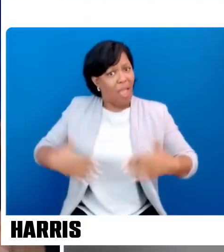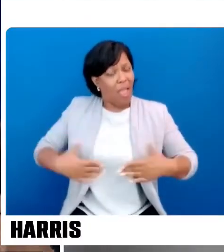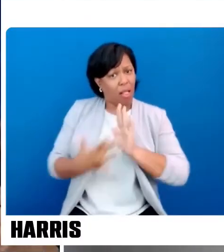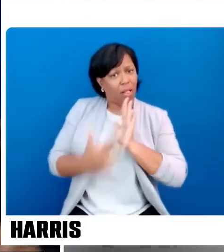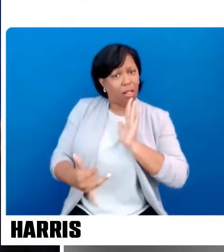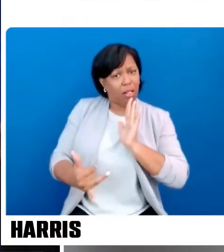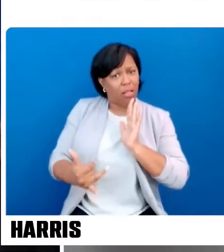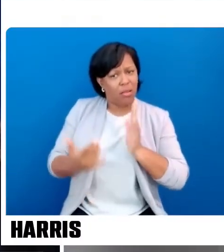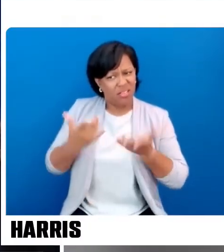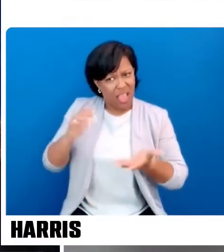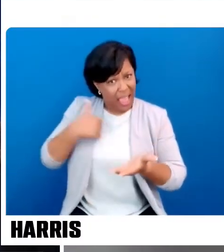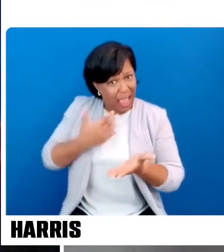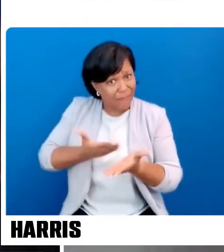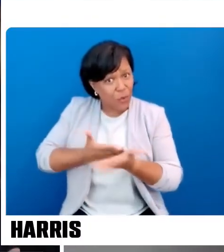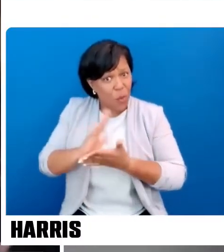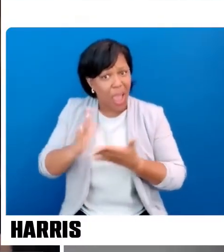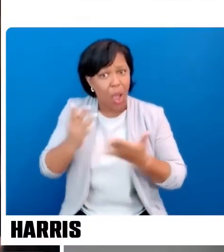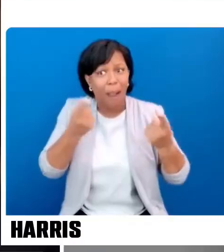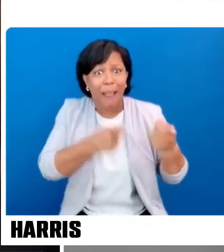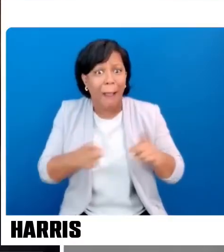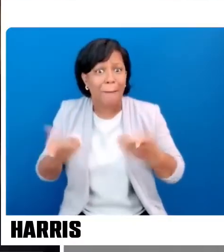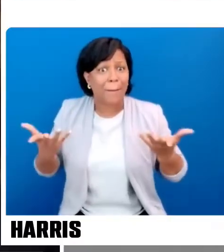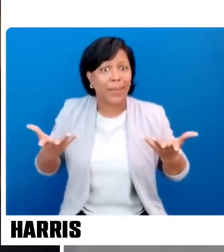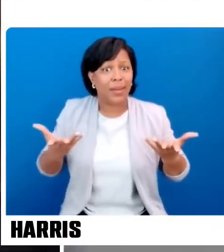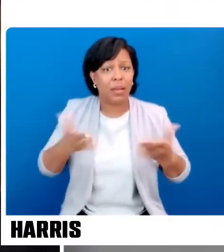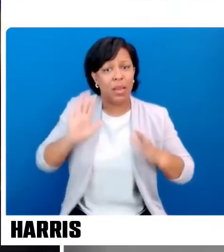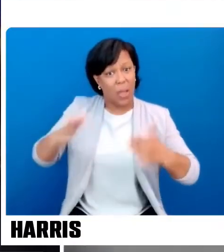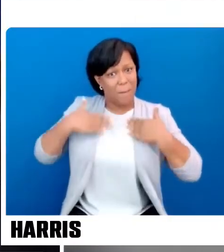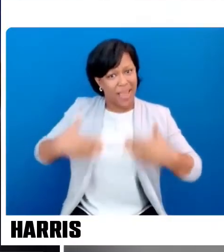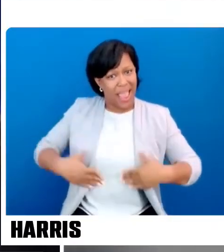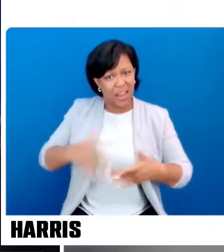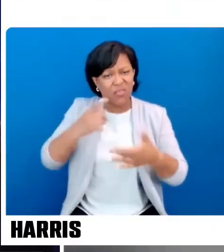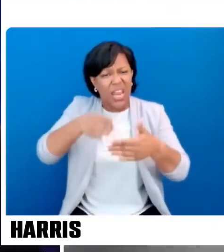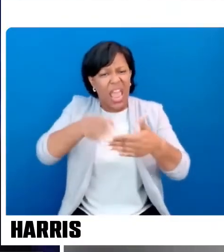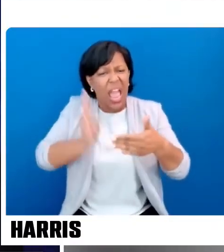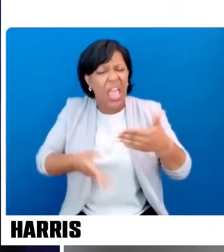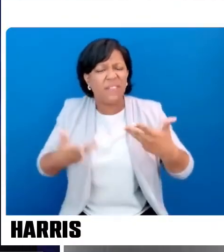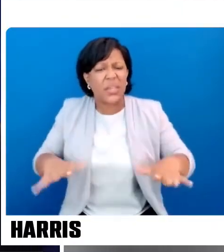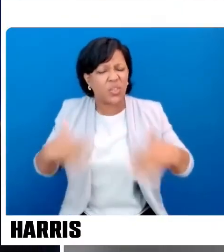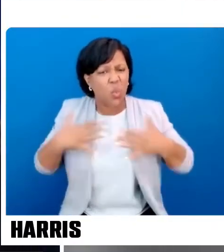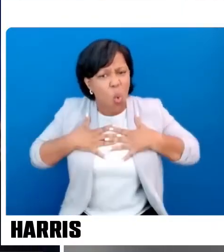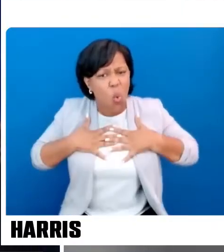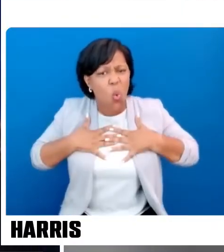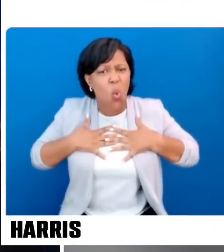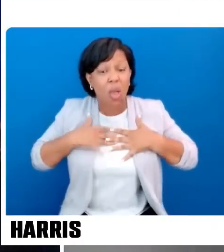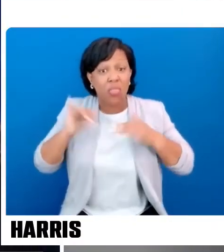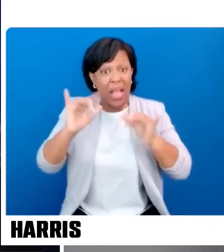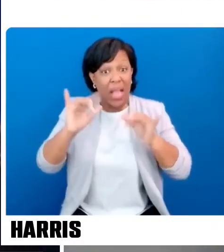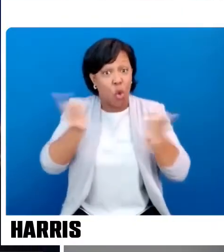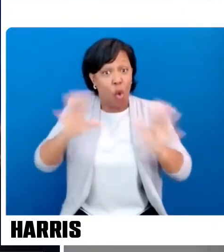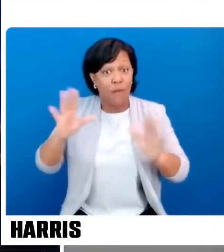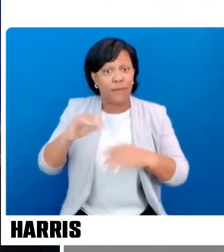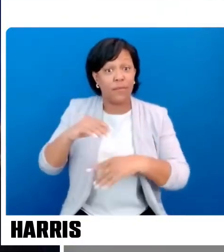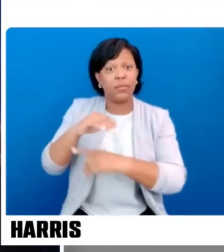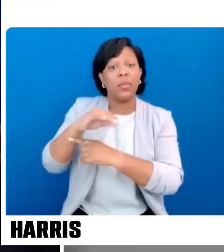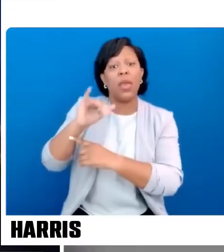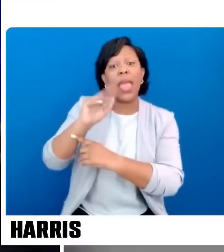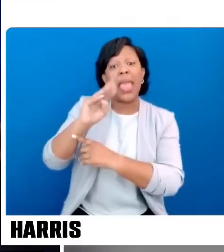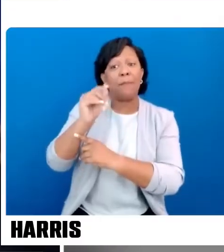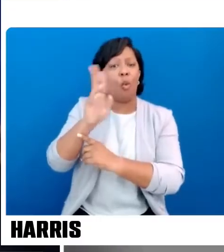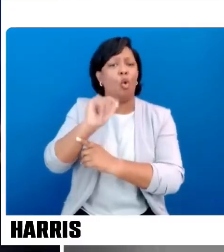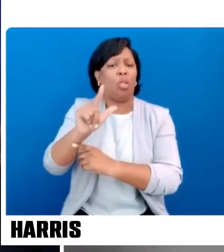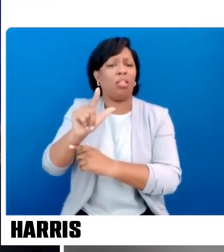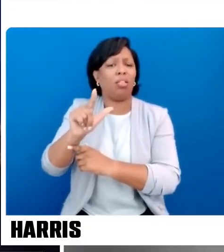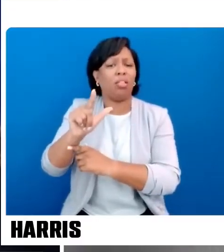what happens to their body next. That is immoral. And one does not have to abandon their faith